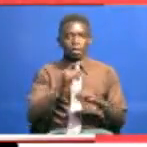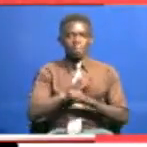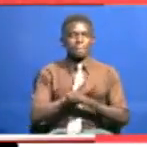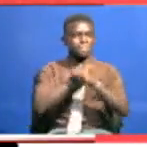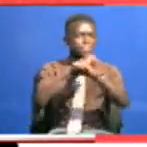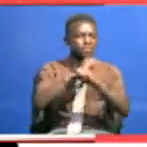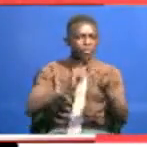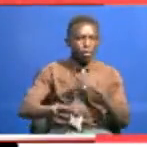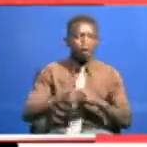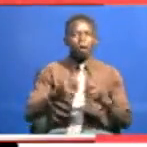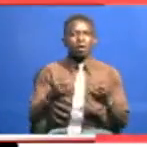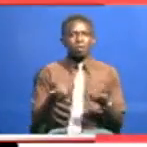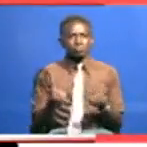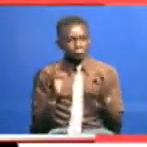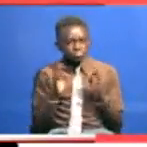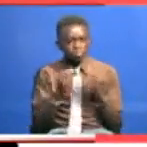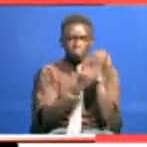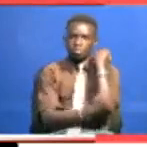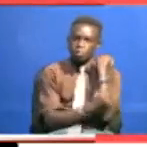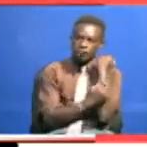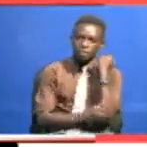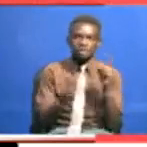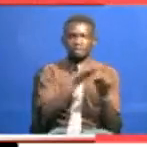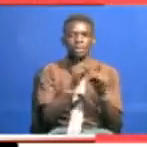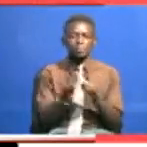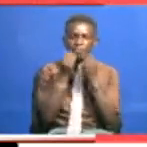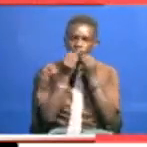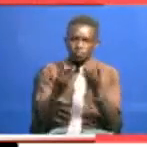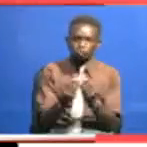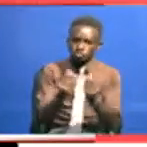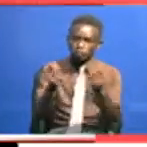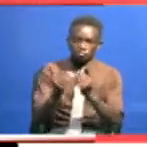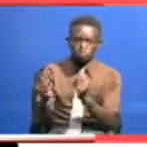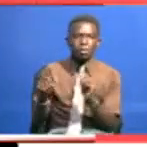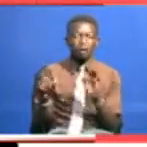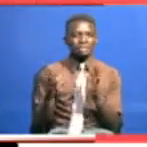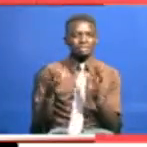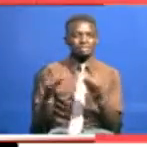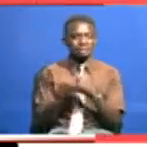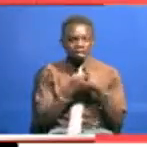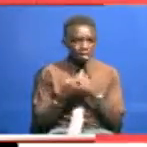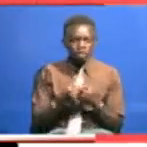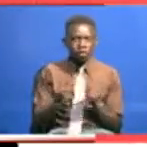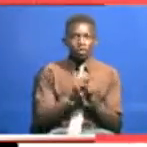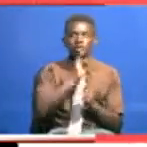as well as addressing current challenges and particularly those facing